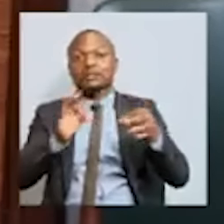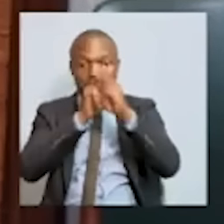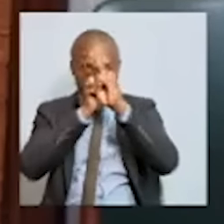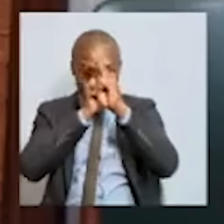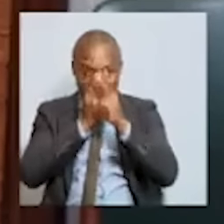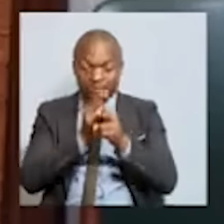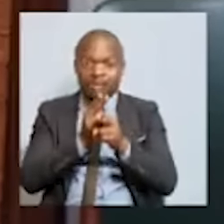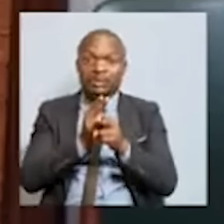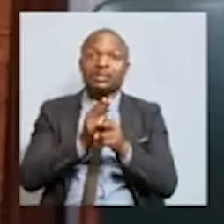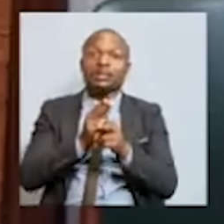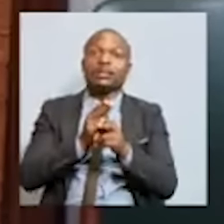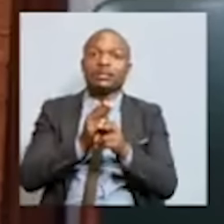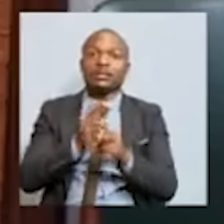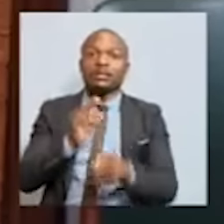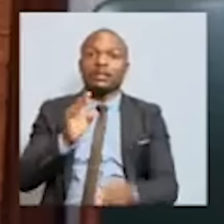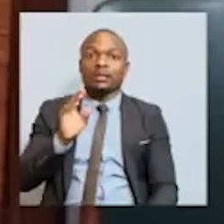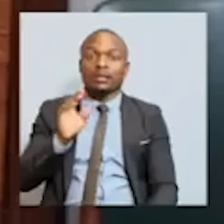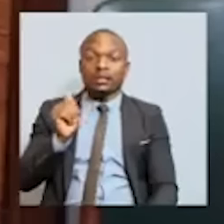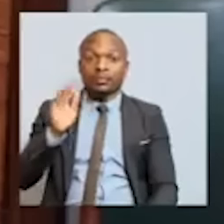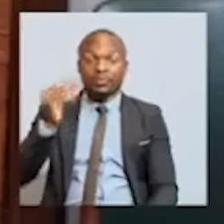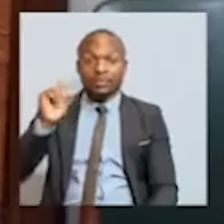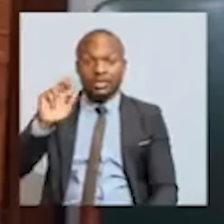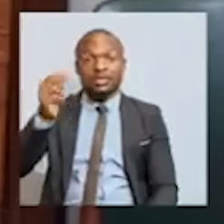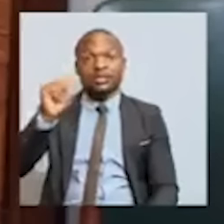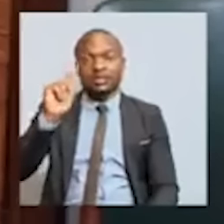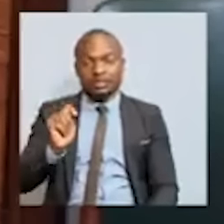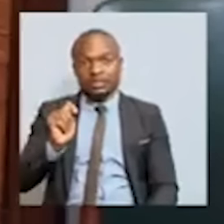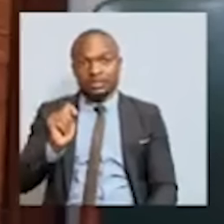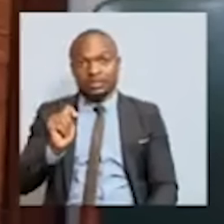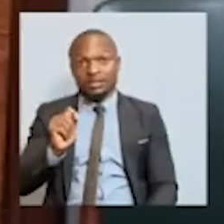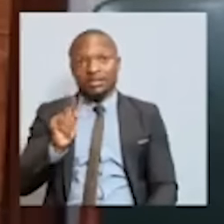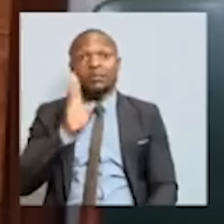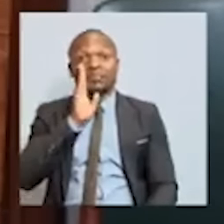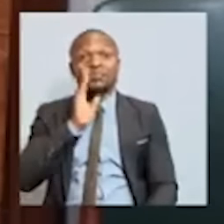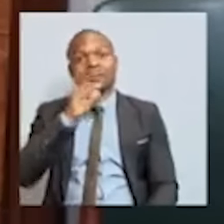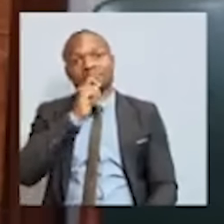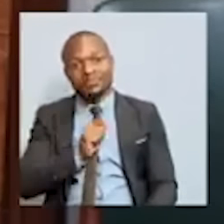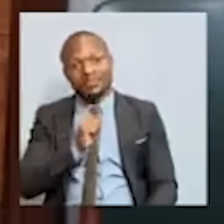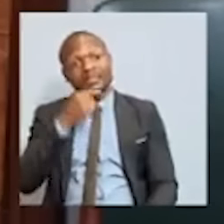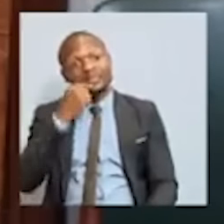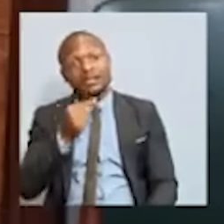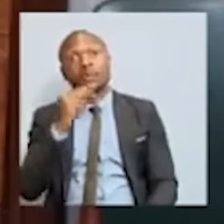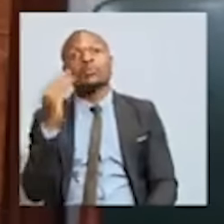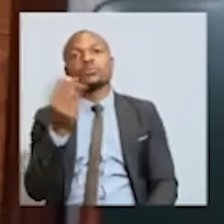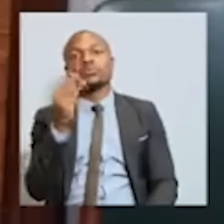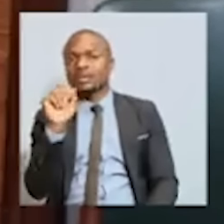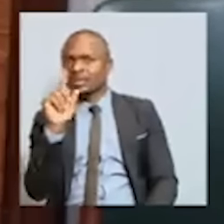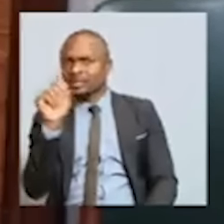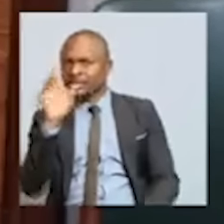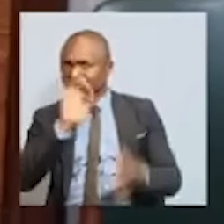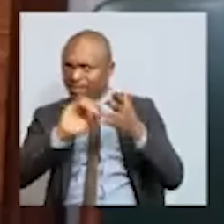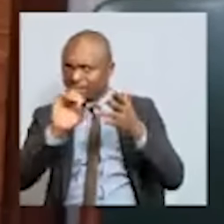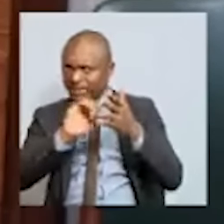Herbert Himoya, National Assembly Barman. Mr. H. Himoya stated that on Wednesday,